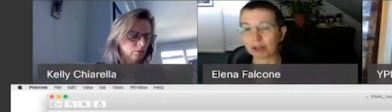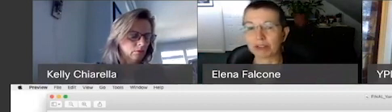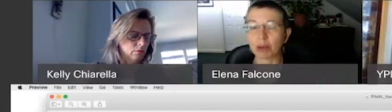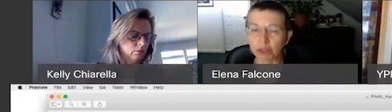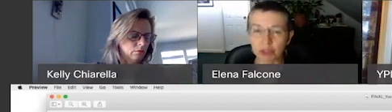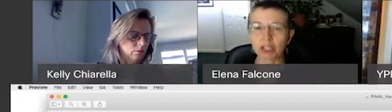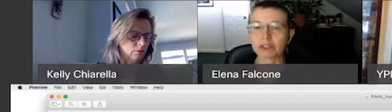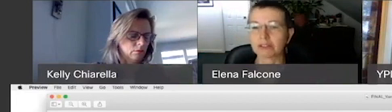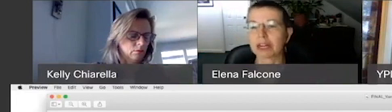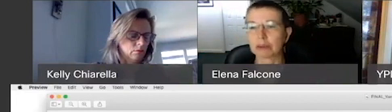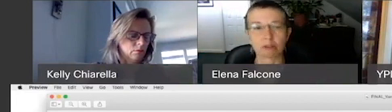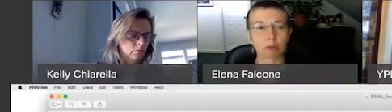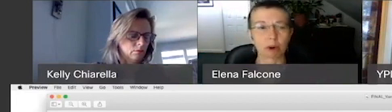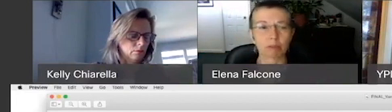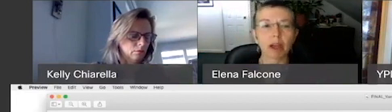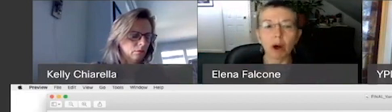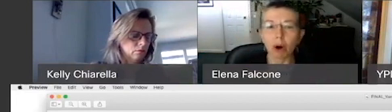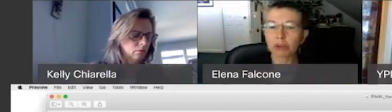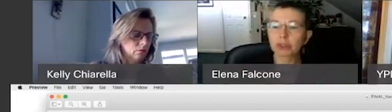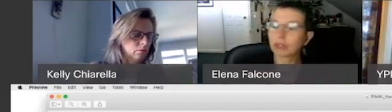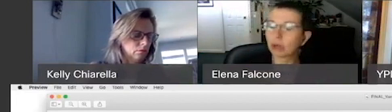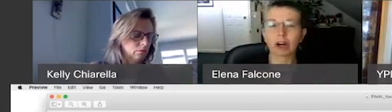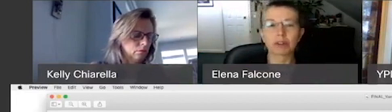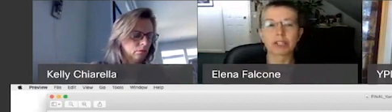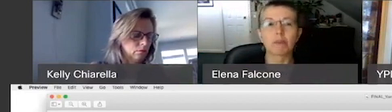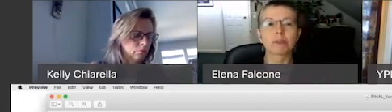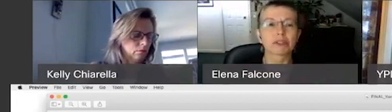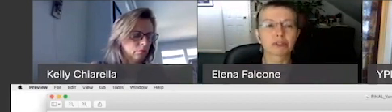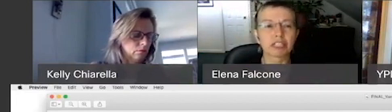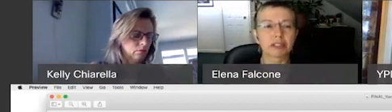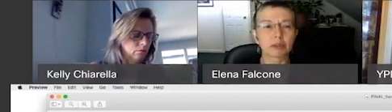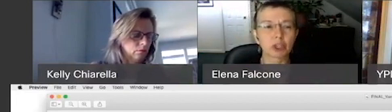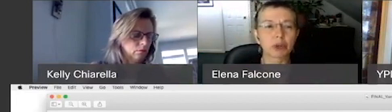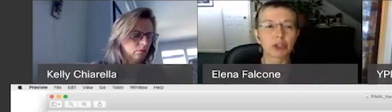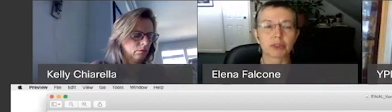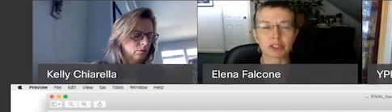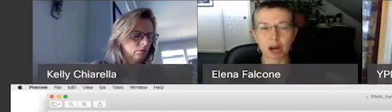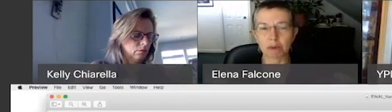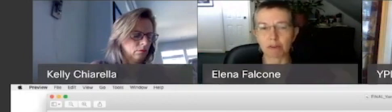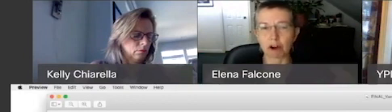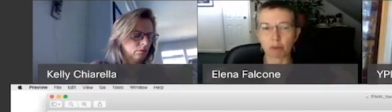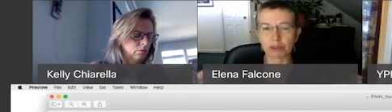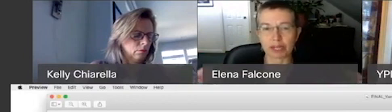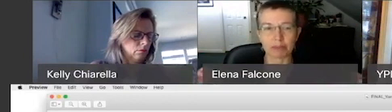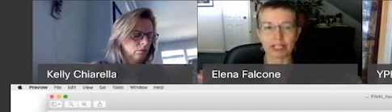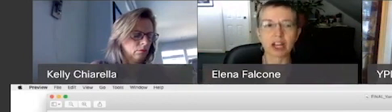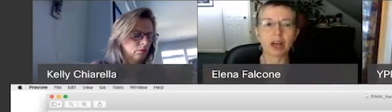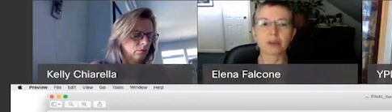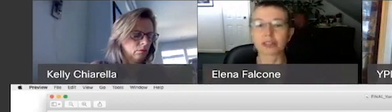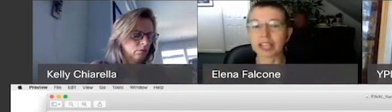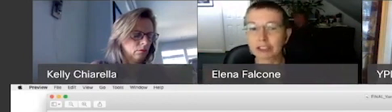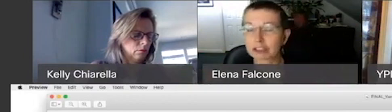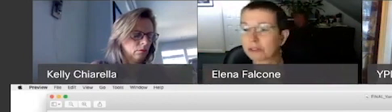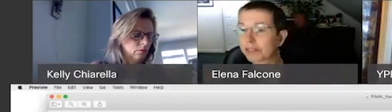Day Collaborative, and we do want you to follow up for more. Also note on the top of the screen, I'm showing you the top of our website